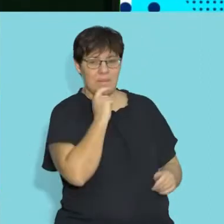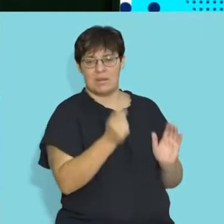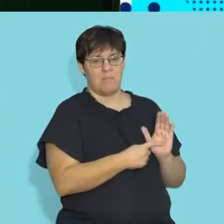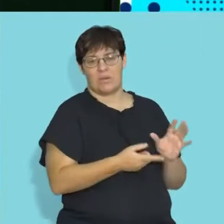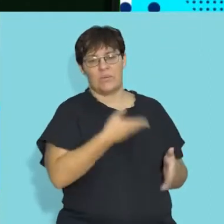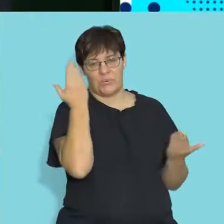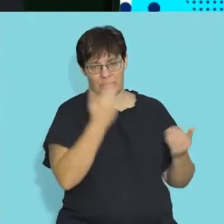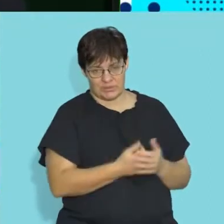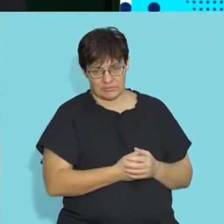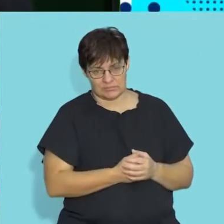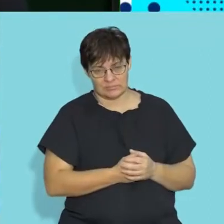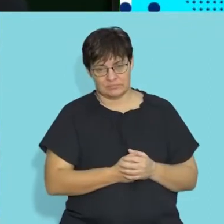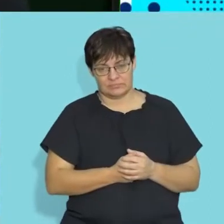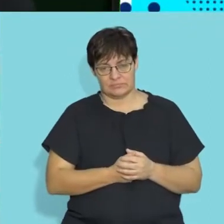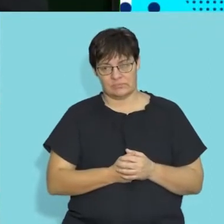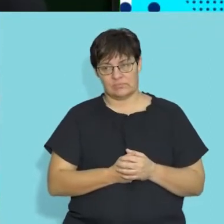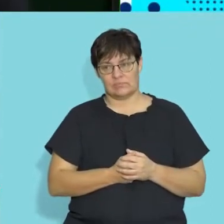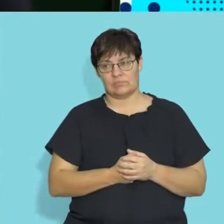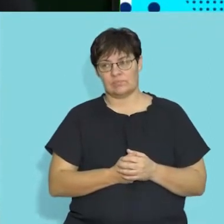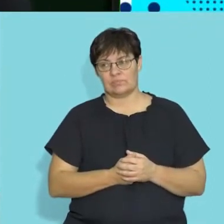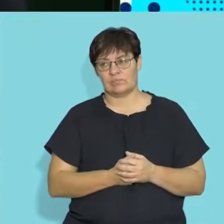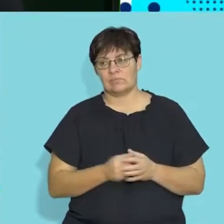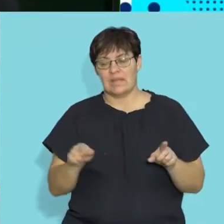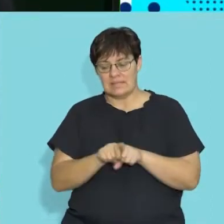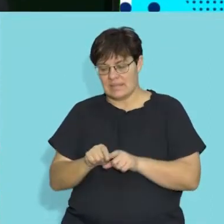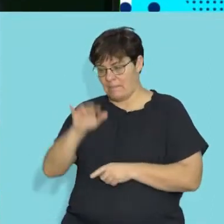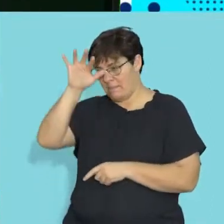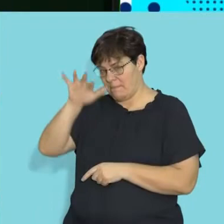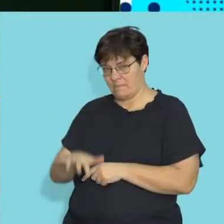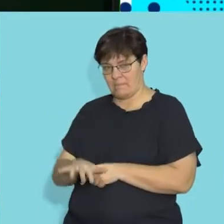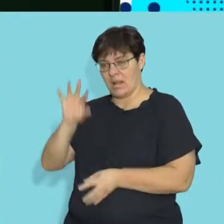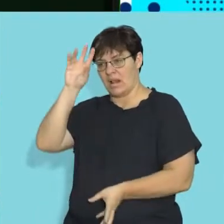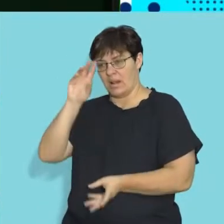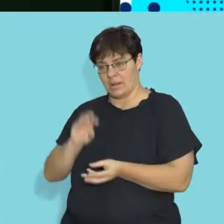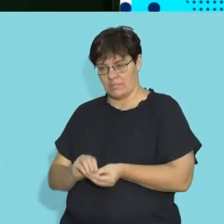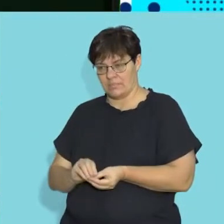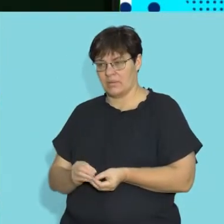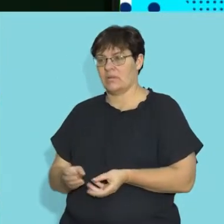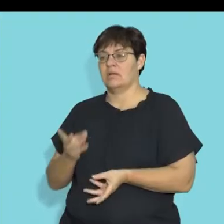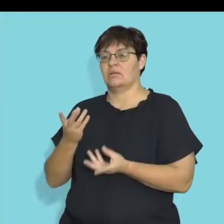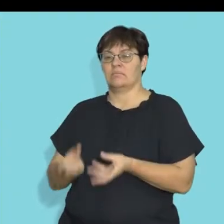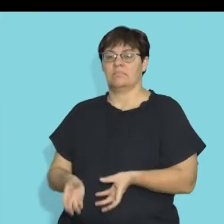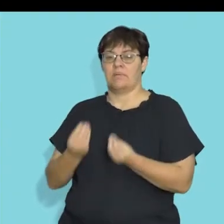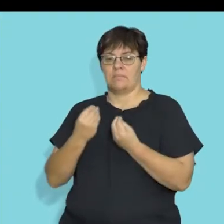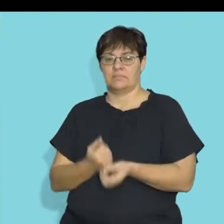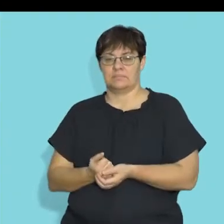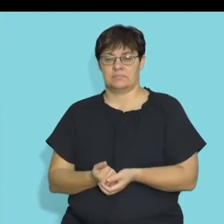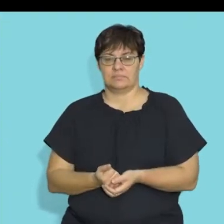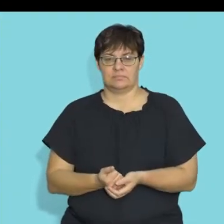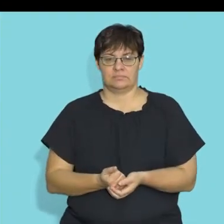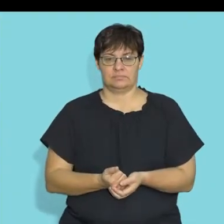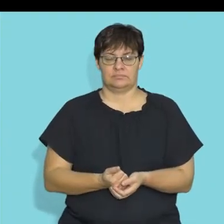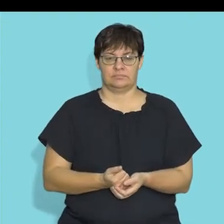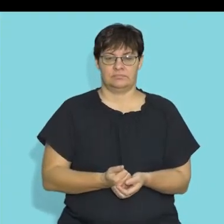subtracted anywhere in here, definitely you would not get the operation mark. And the same applies to December.